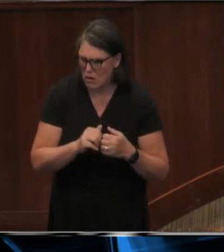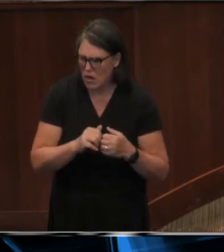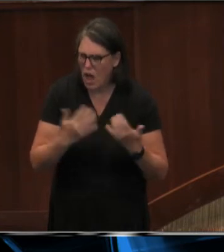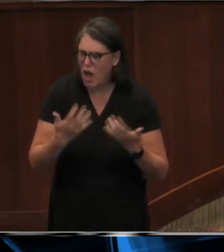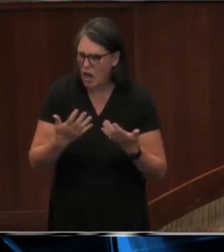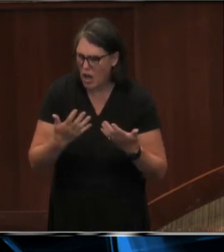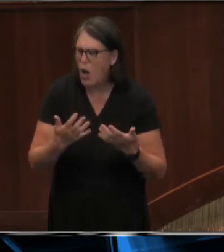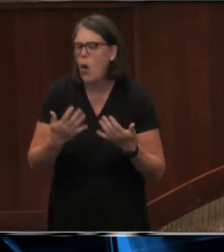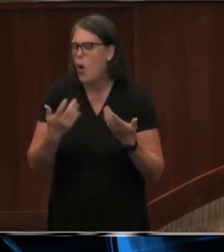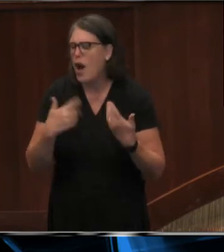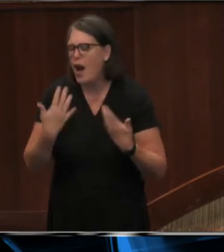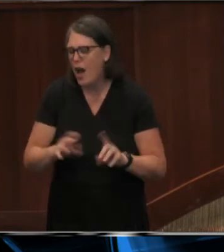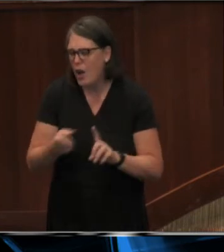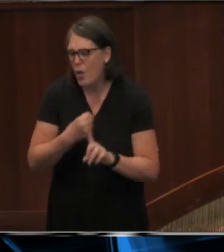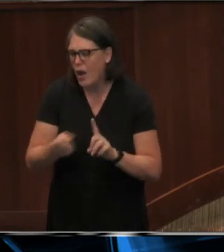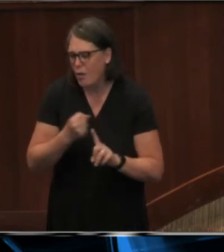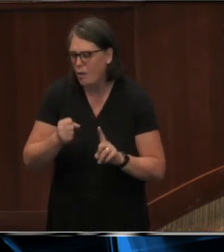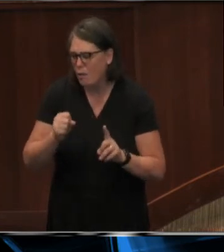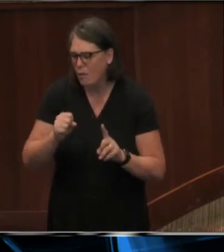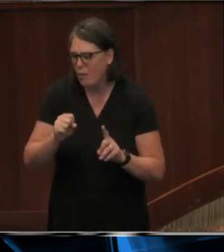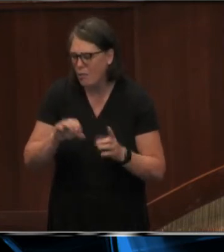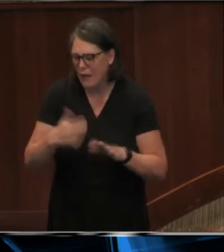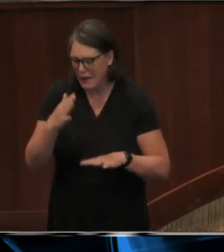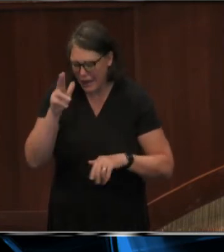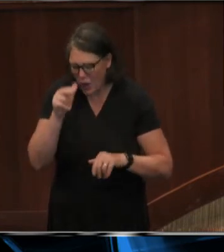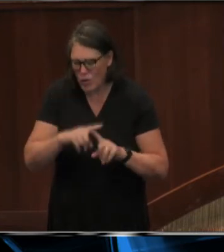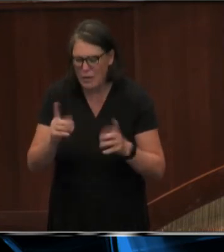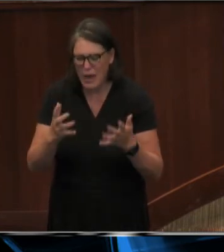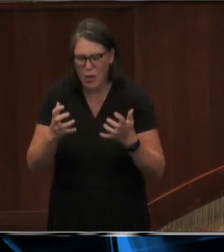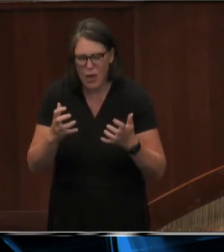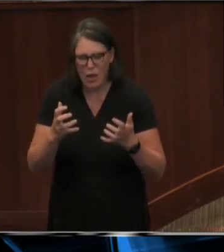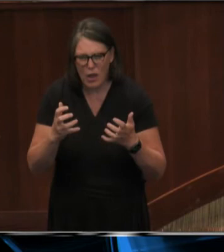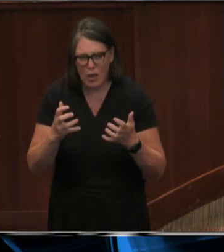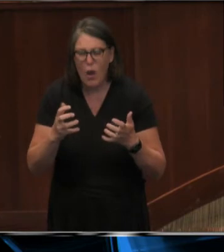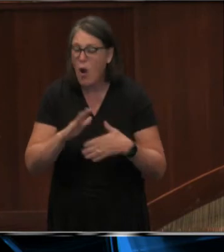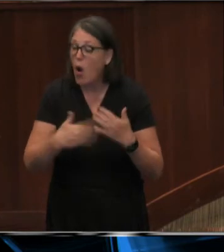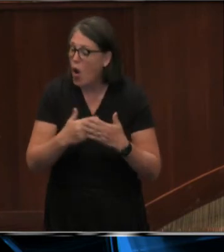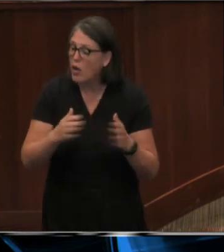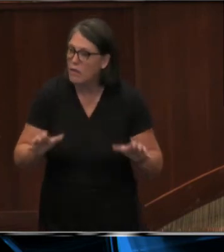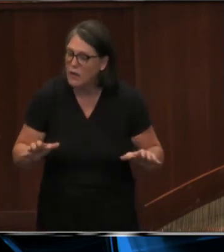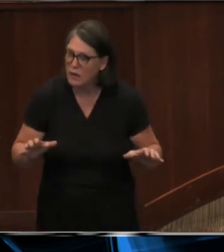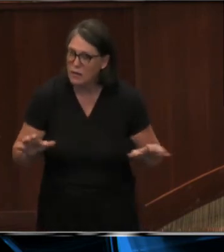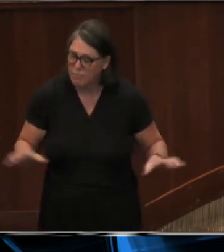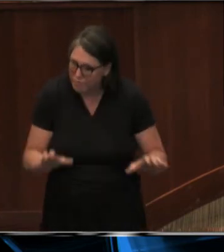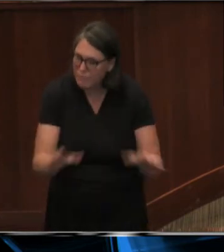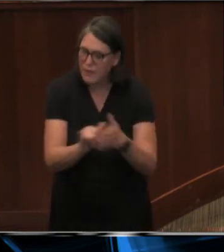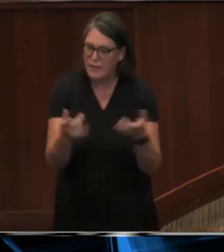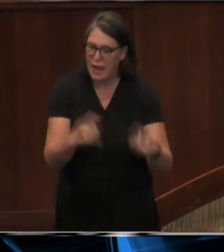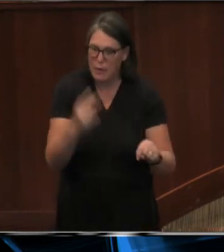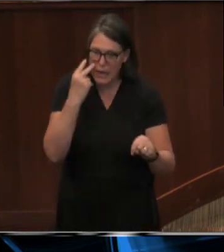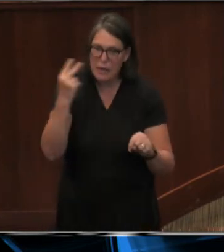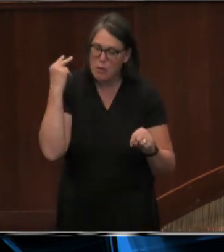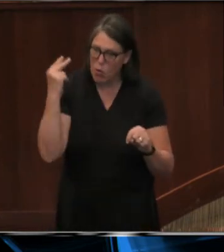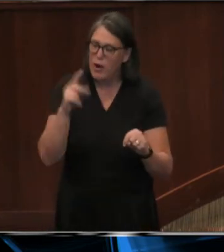to me whether the 50 hospitalizations we have at Memorial are all in-county individuals, or if that's